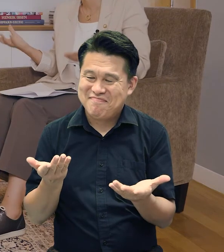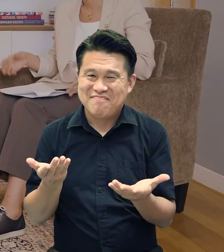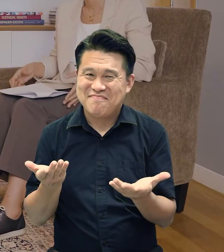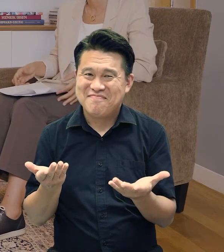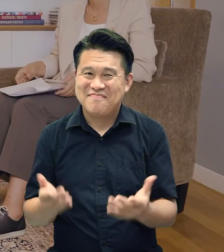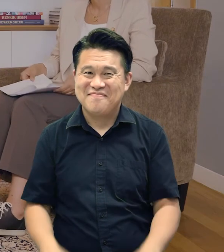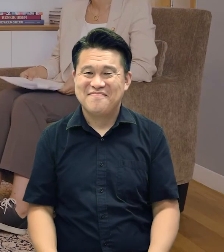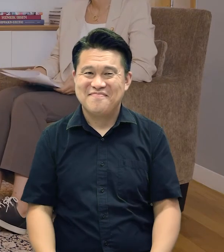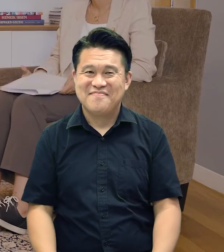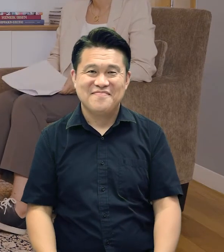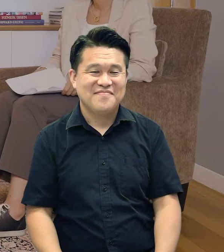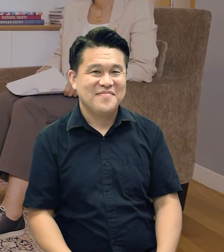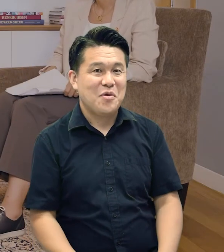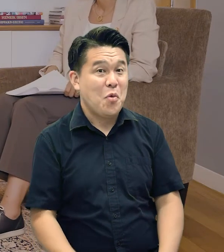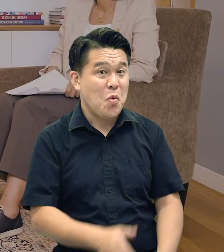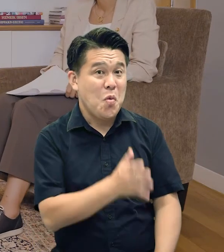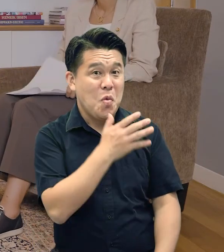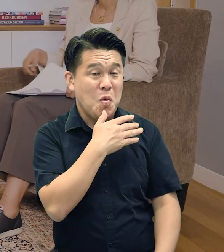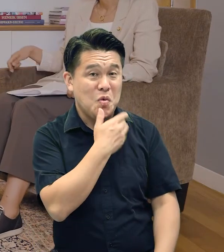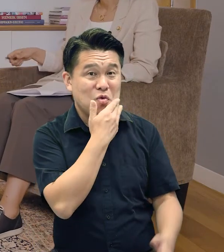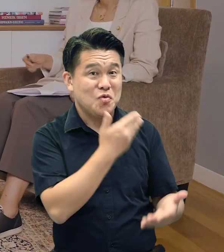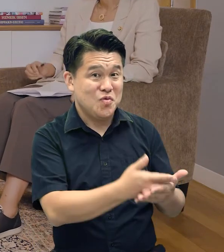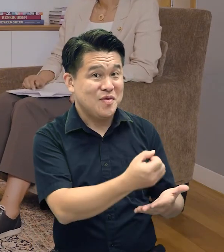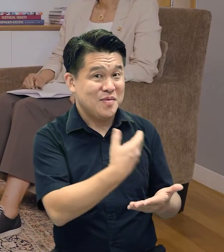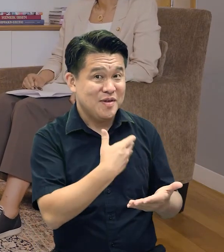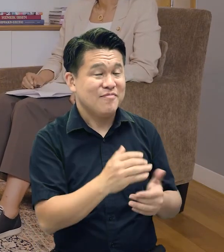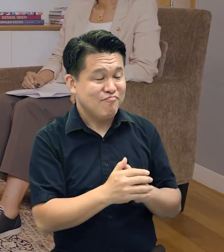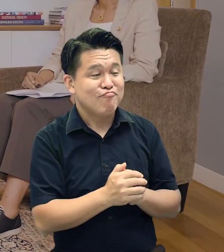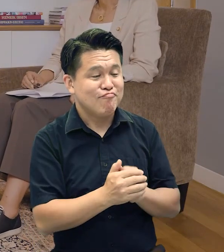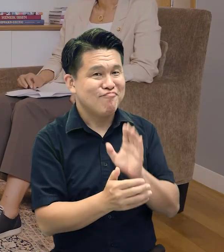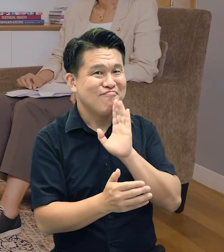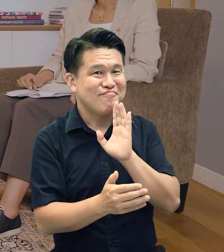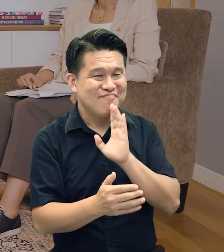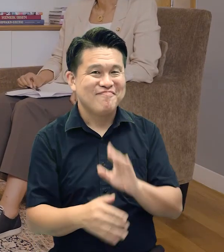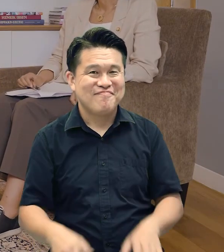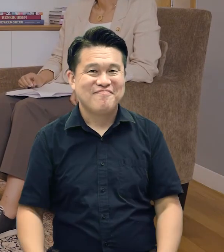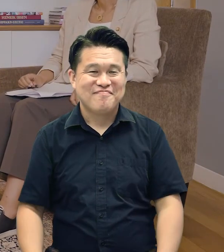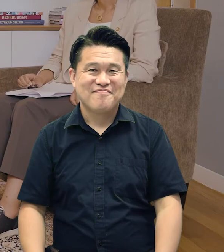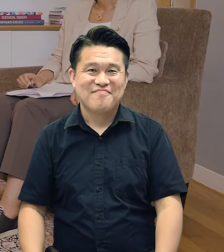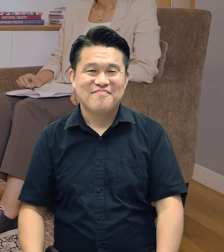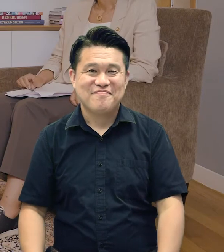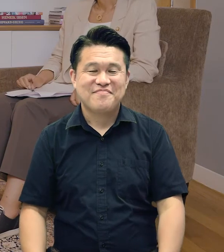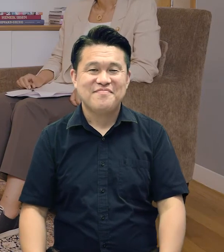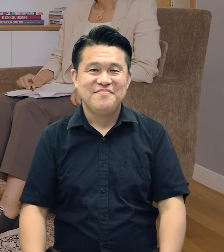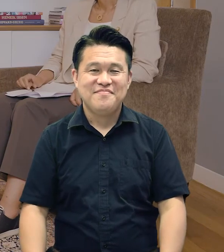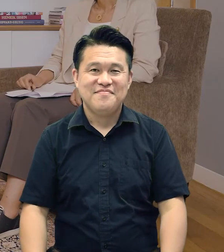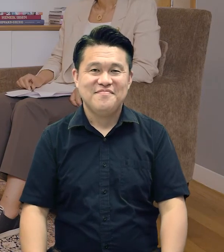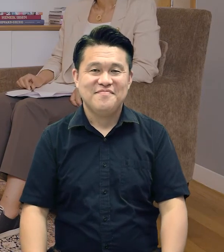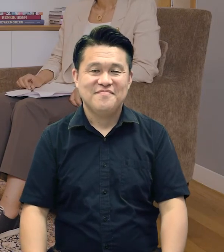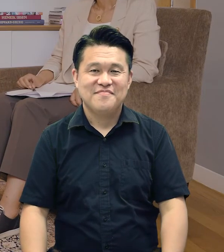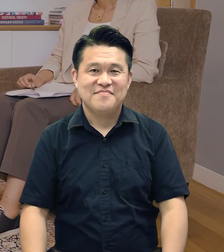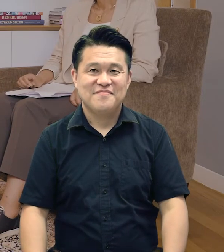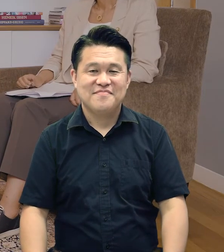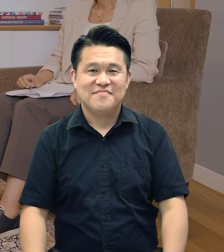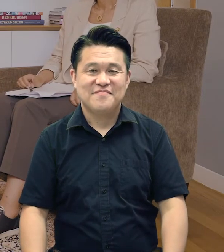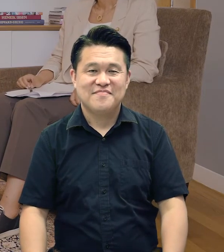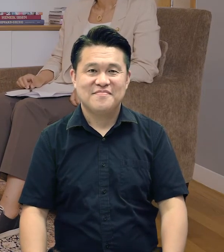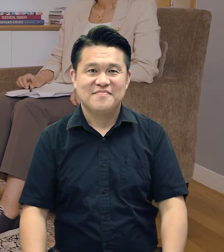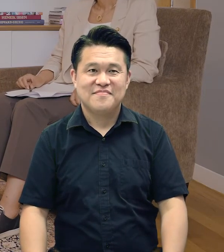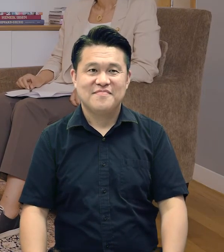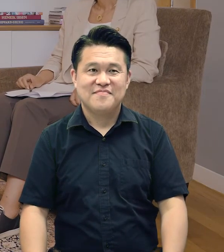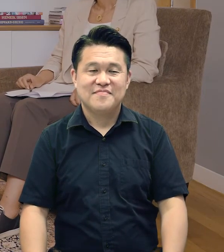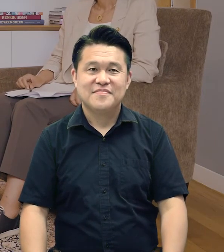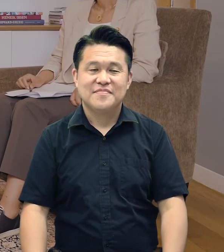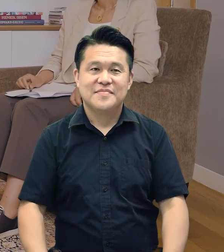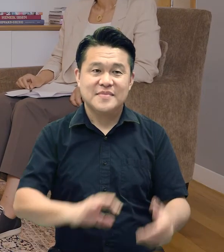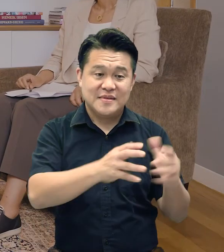No, but I think you make a very important point as well, that and a point that I always make as well, that it's